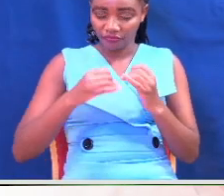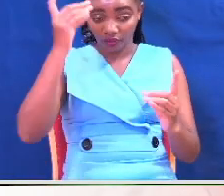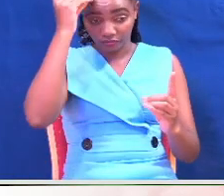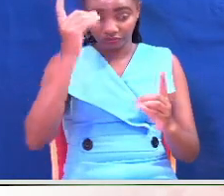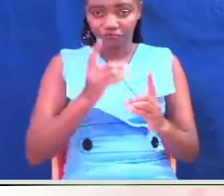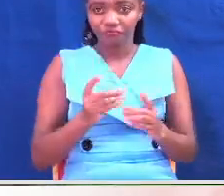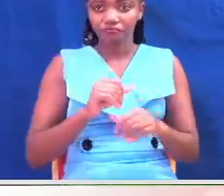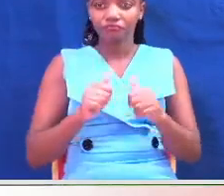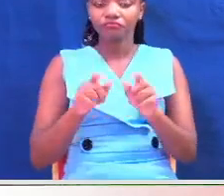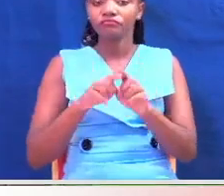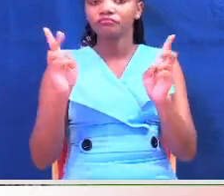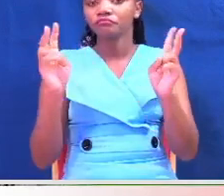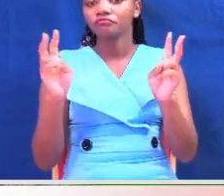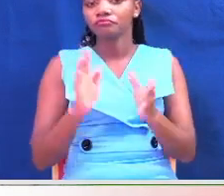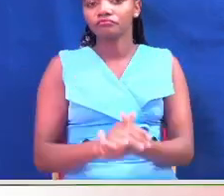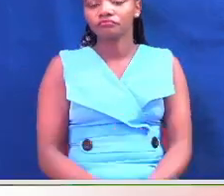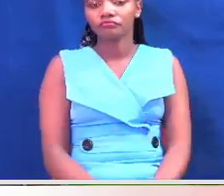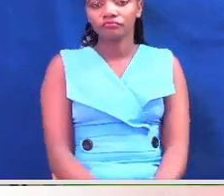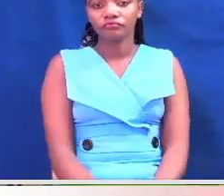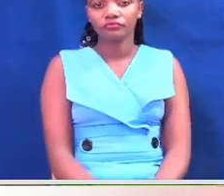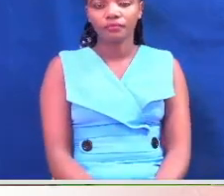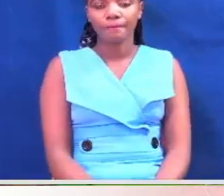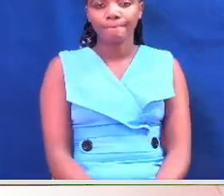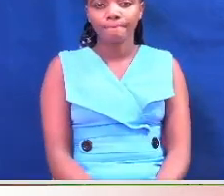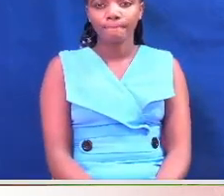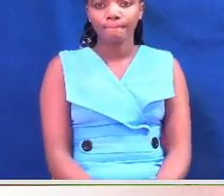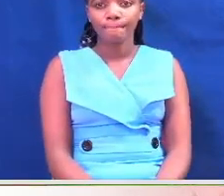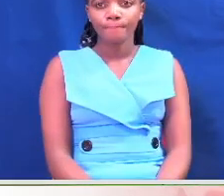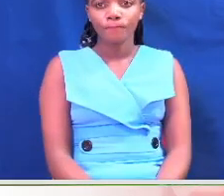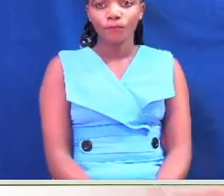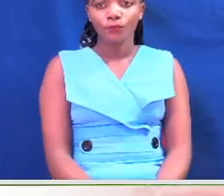over the matter. Lekishon Laban, TV 47, Nairobi.